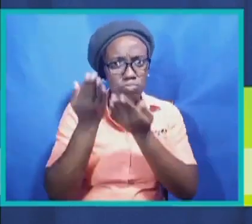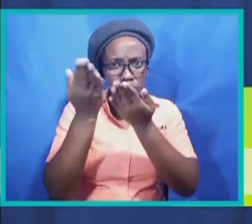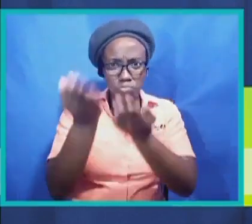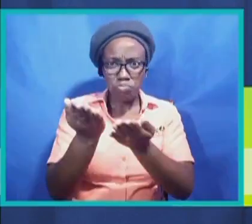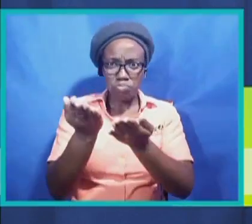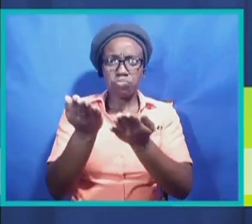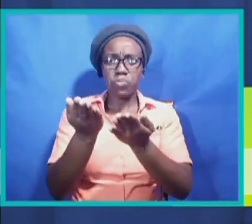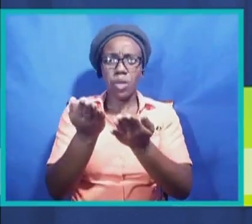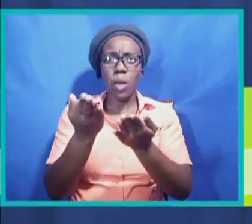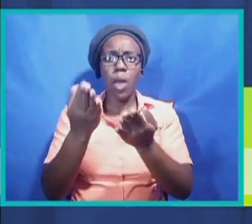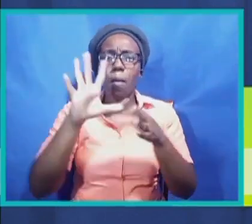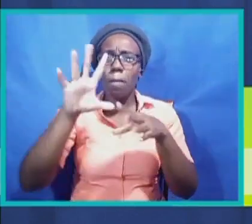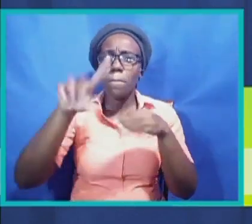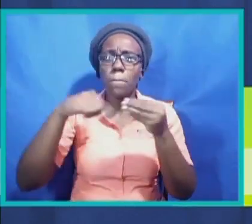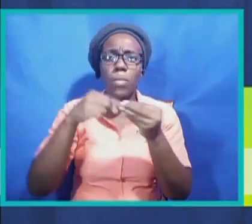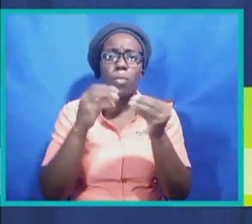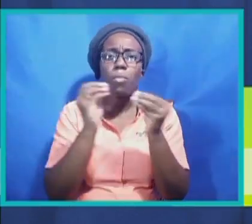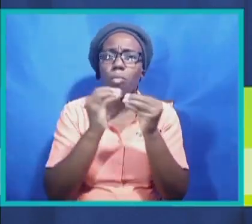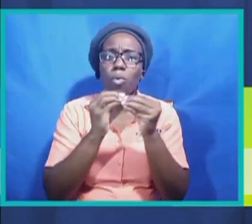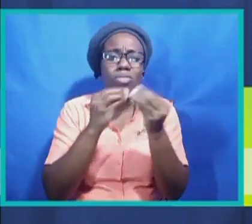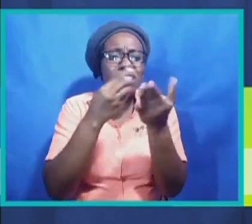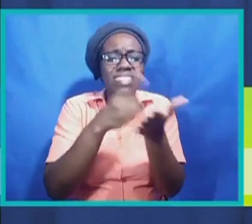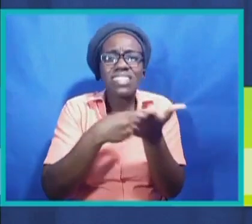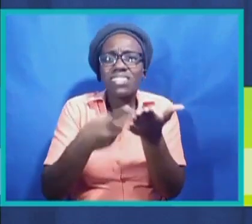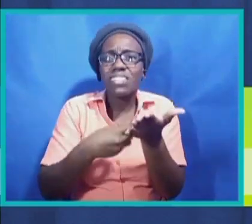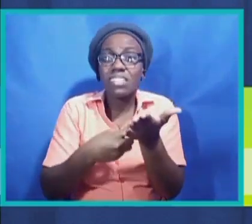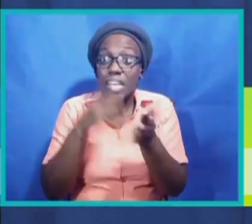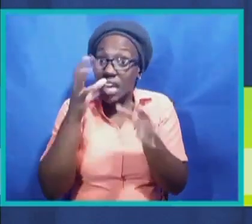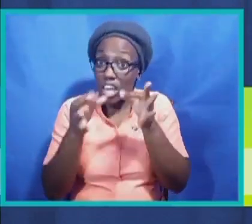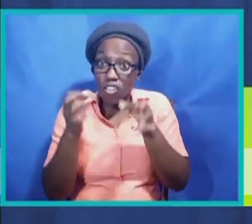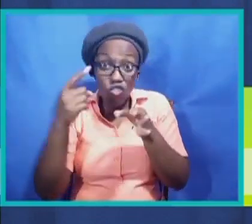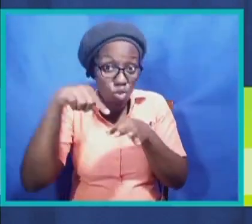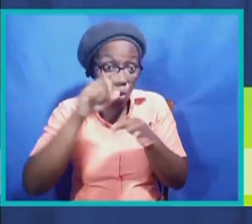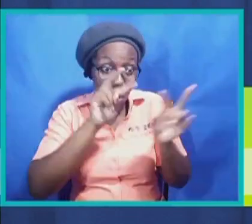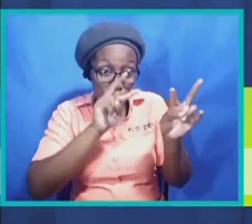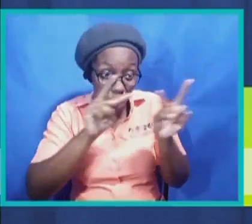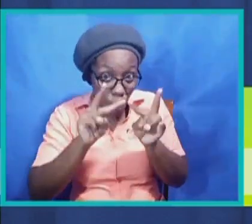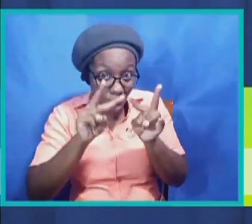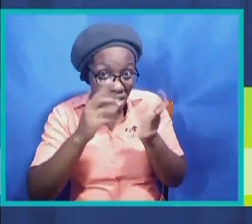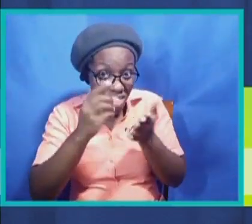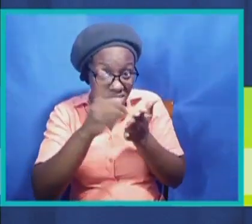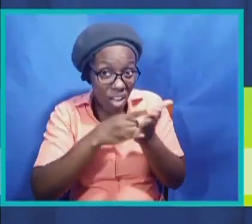get input on. If you have not looked at the document yet, please visit